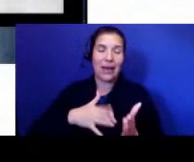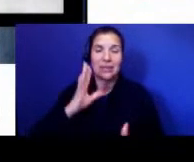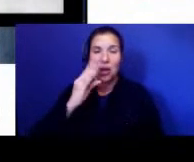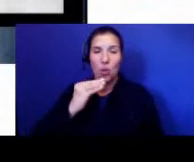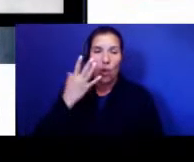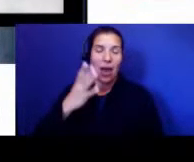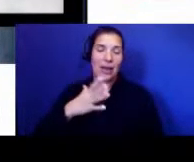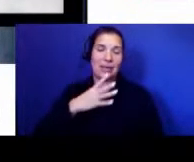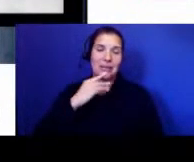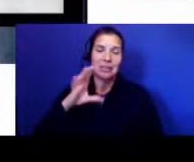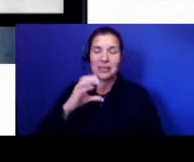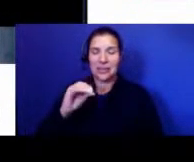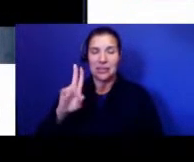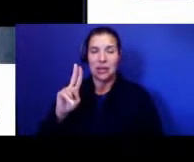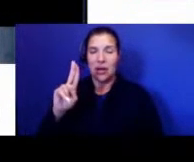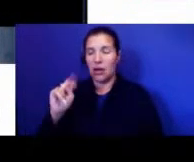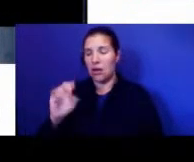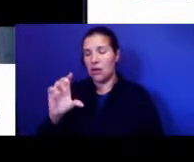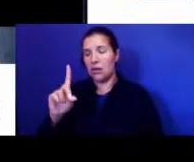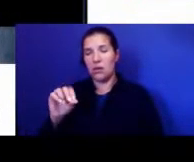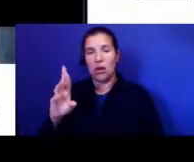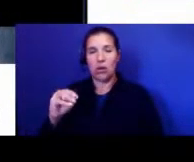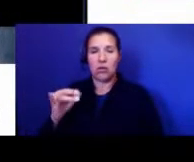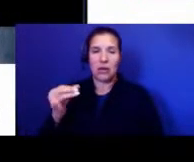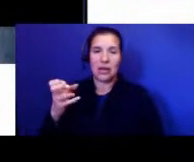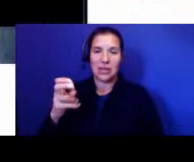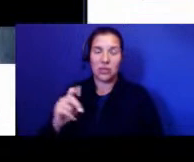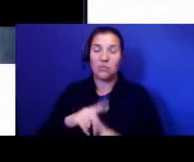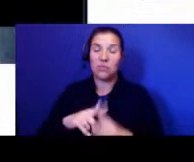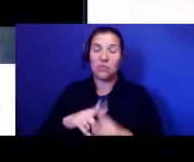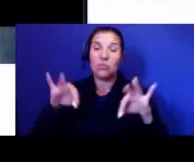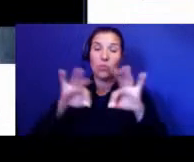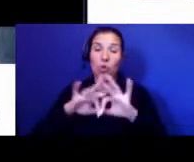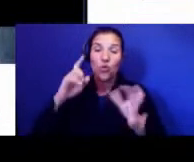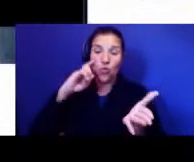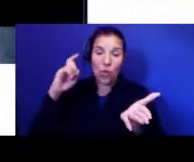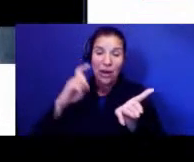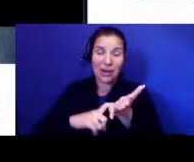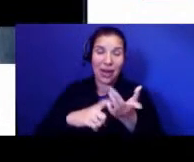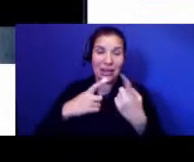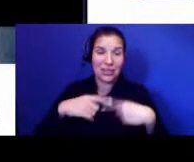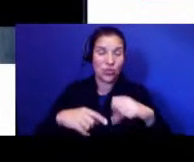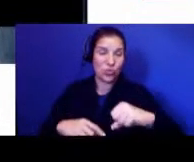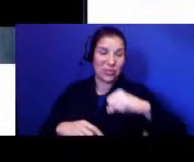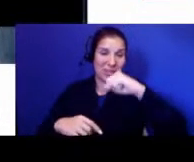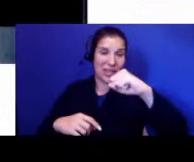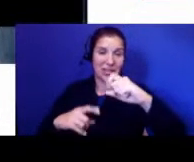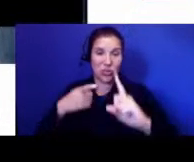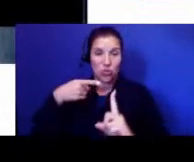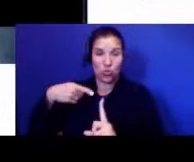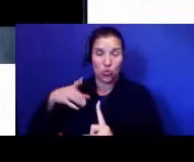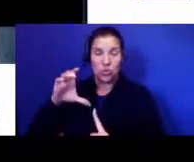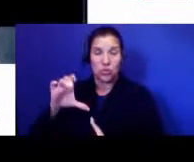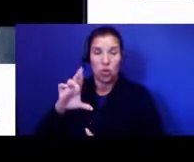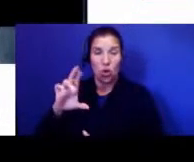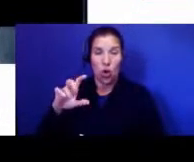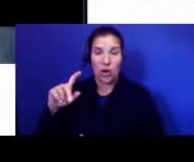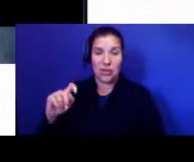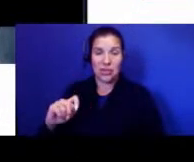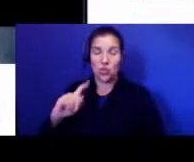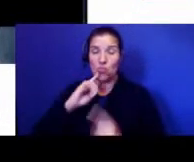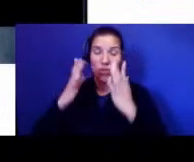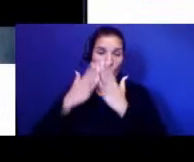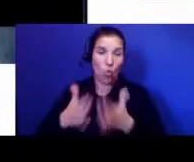and indoctrination. But it's important to recognize that the resistance to CRT has opened up the floodgates